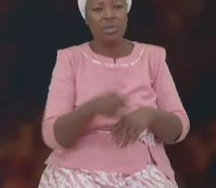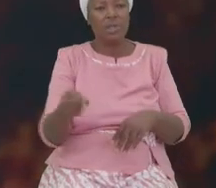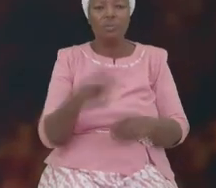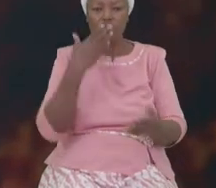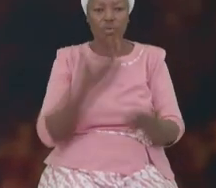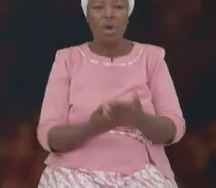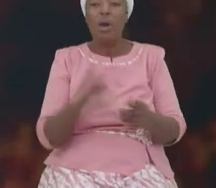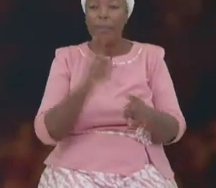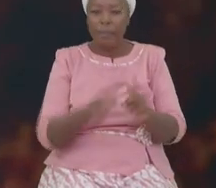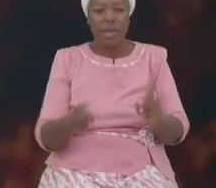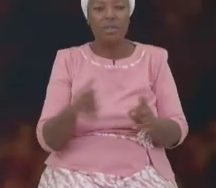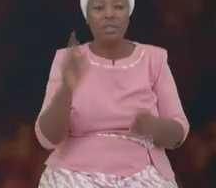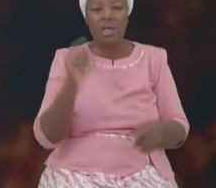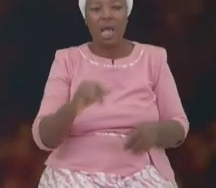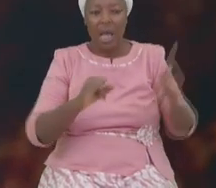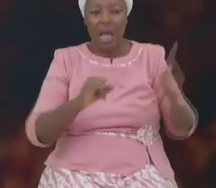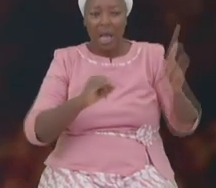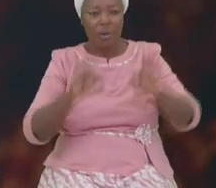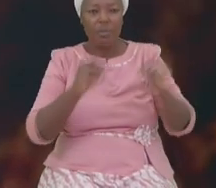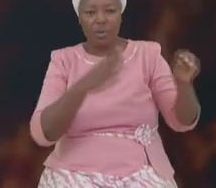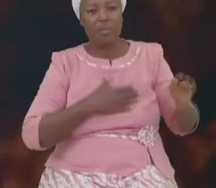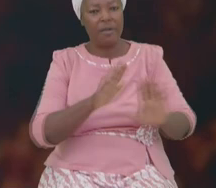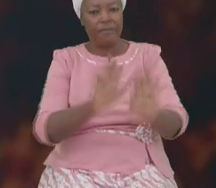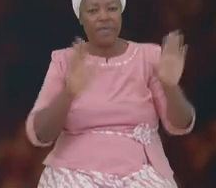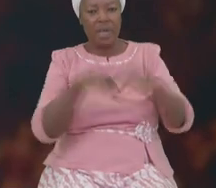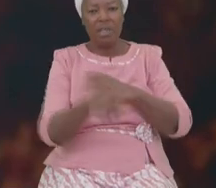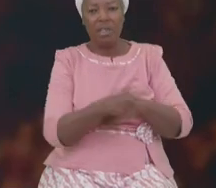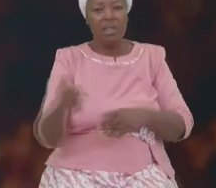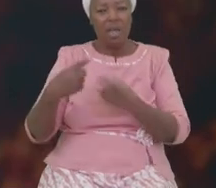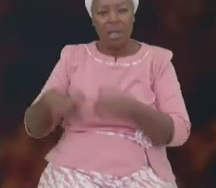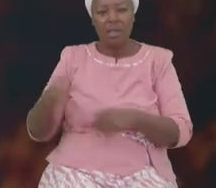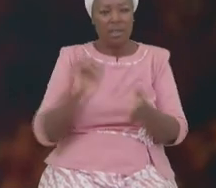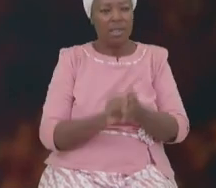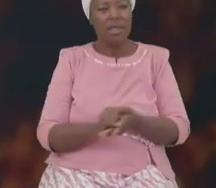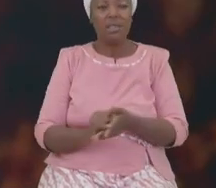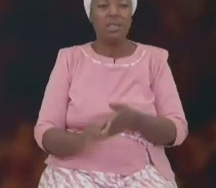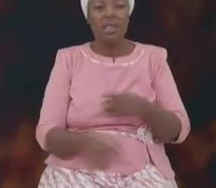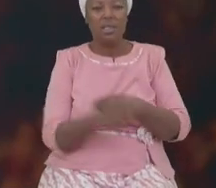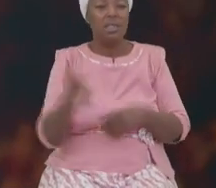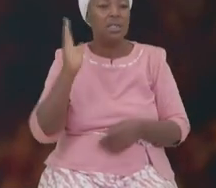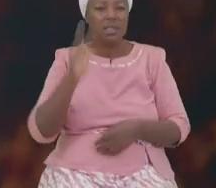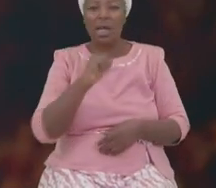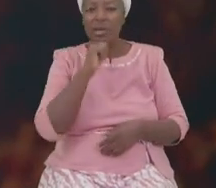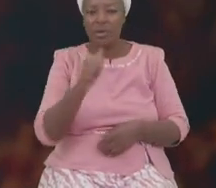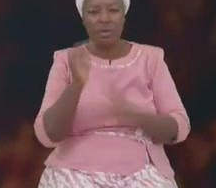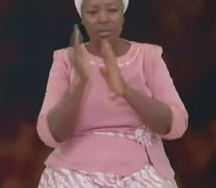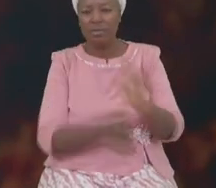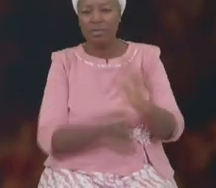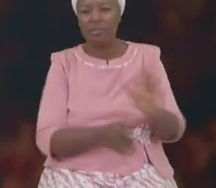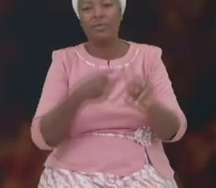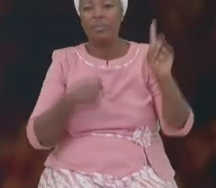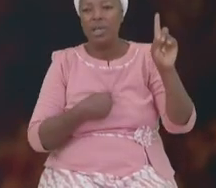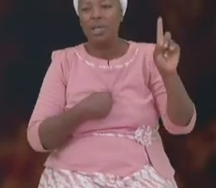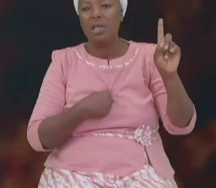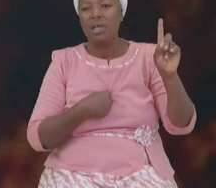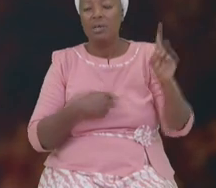but I will put my fear in their hearts, that they shall not depart from me. And